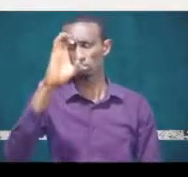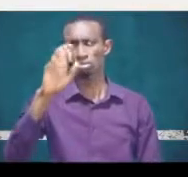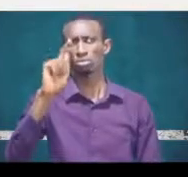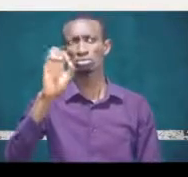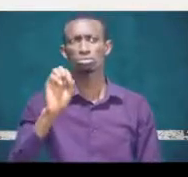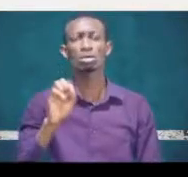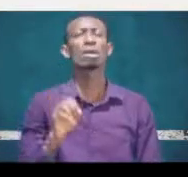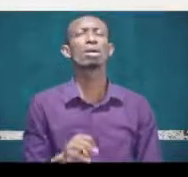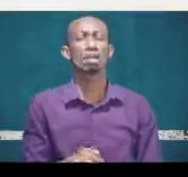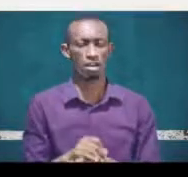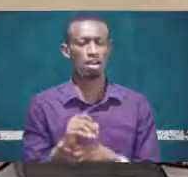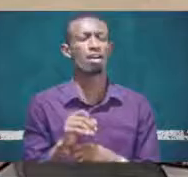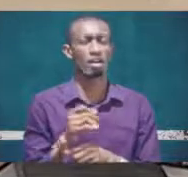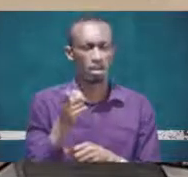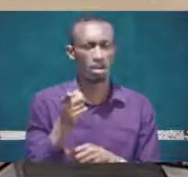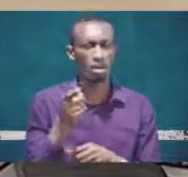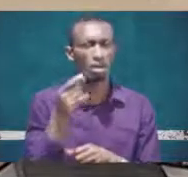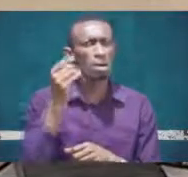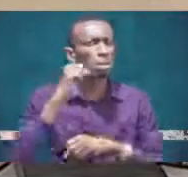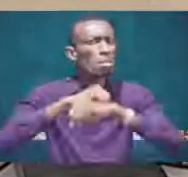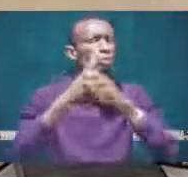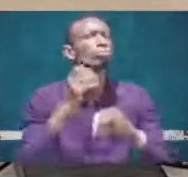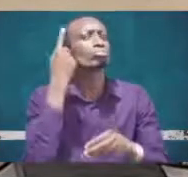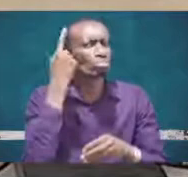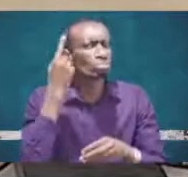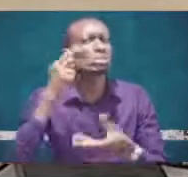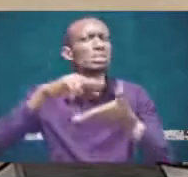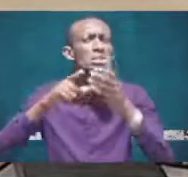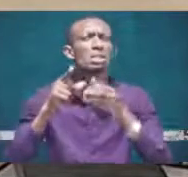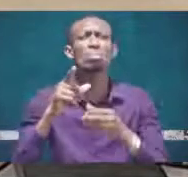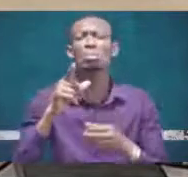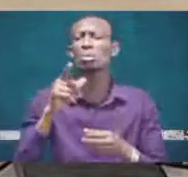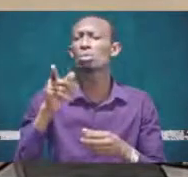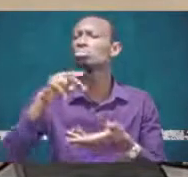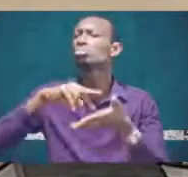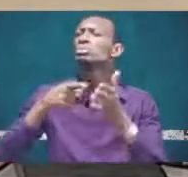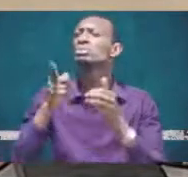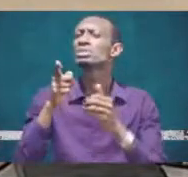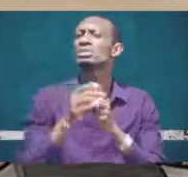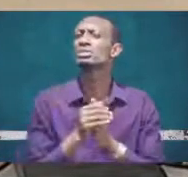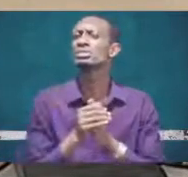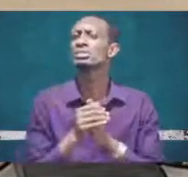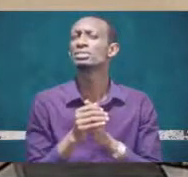glands. Students, do you know what exocrine glands mean?